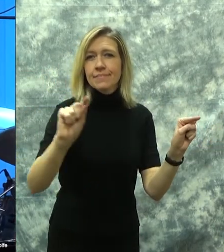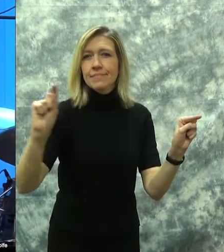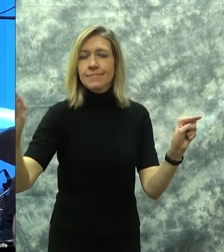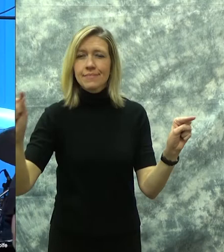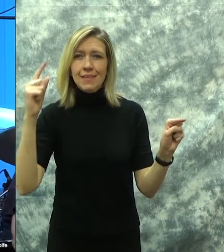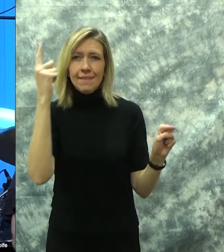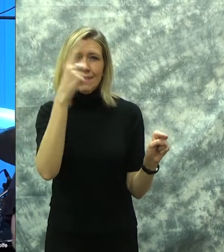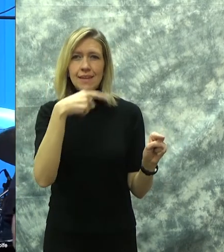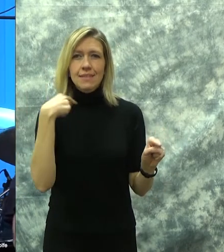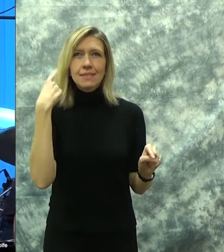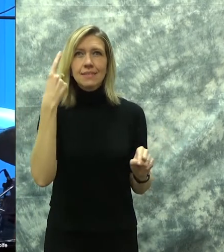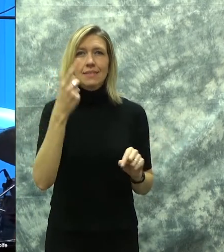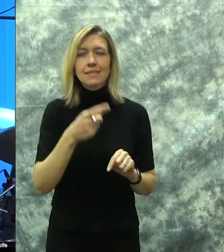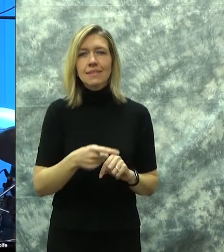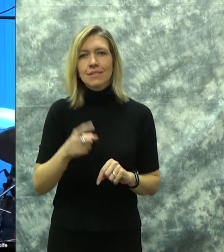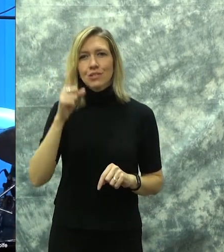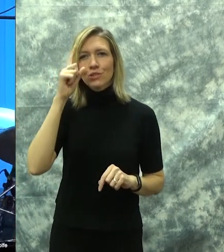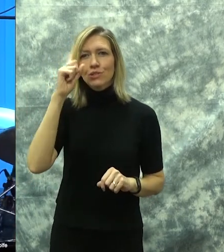face.